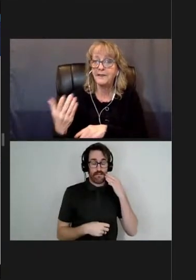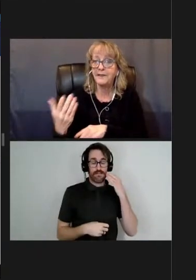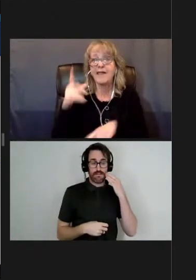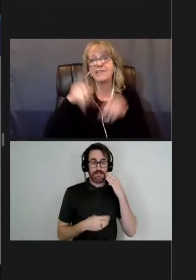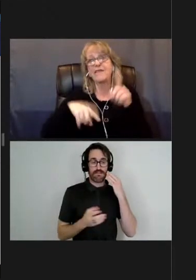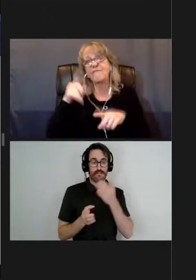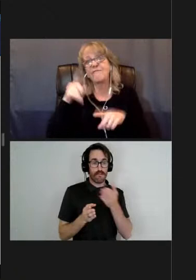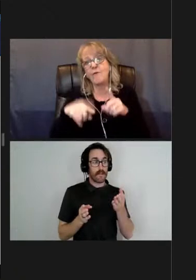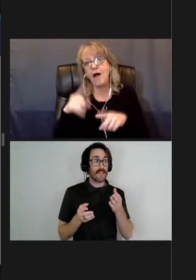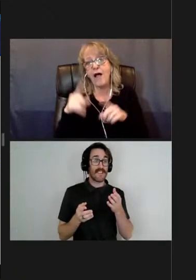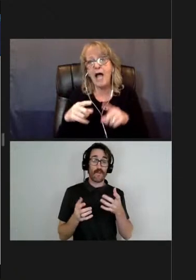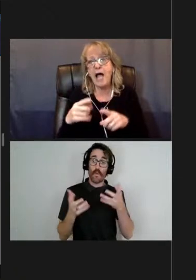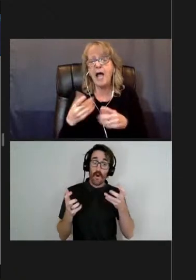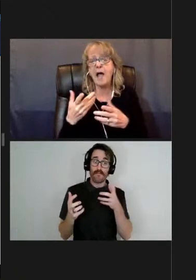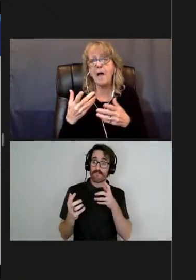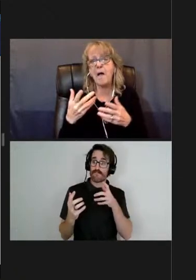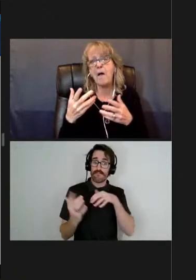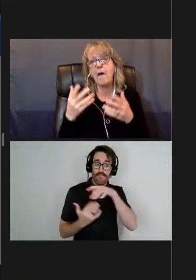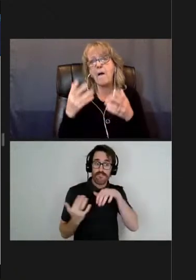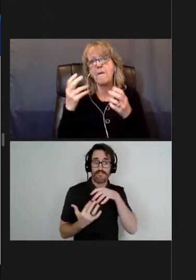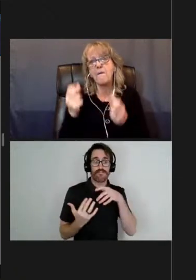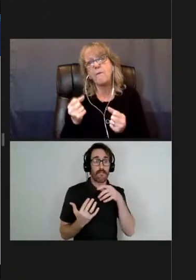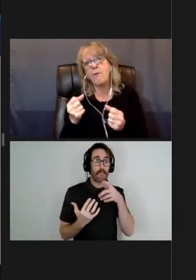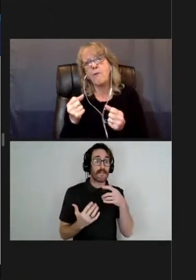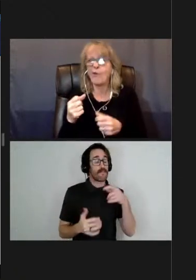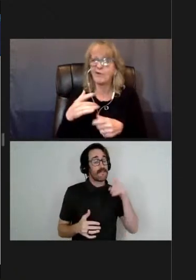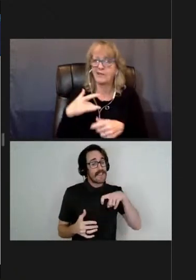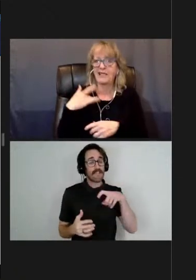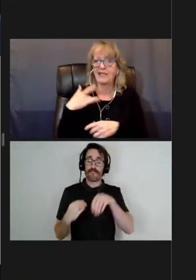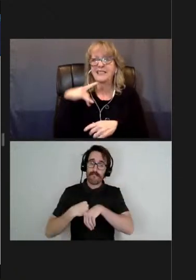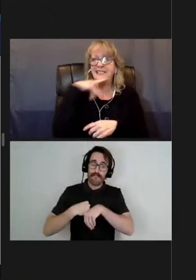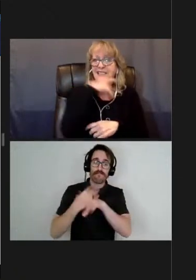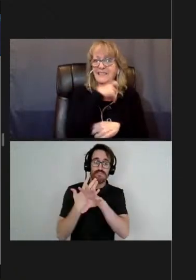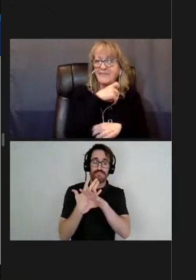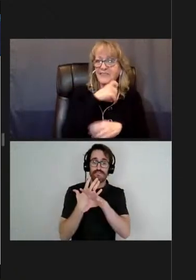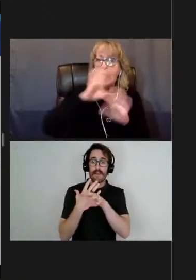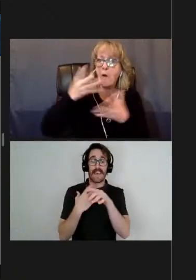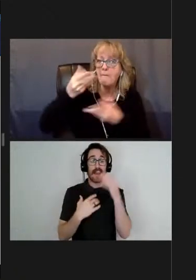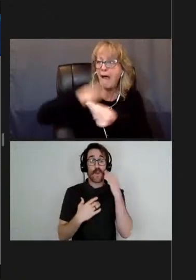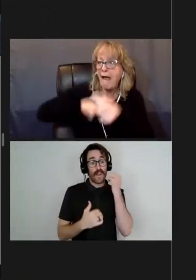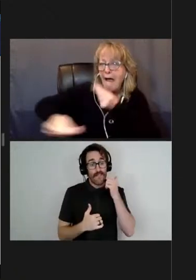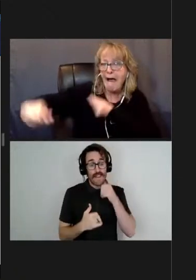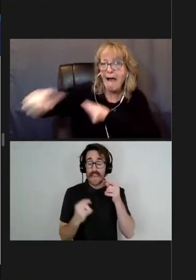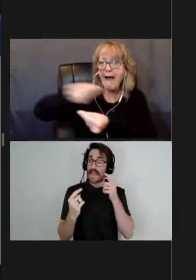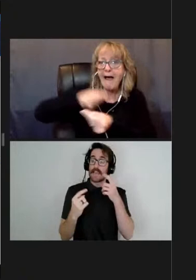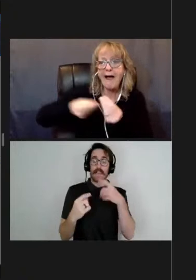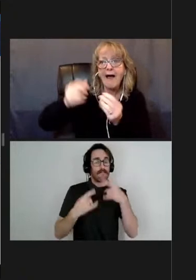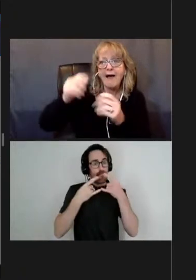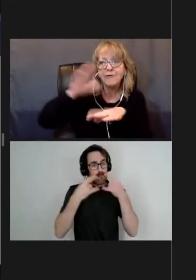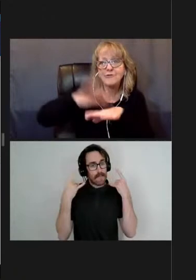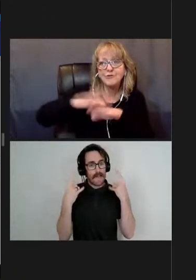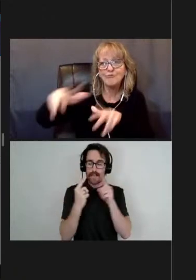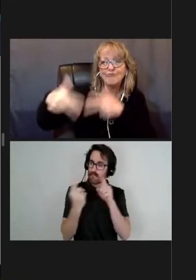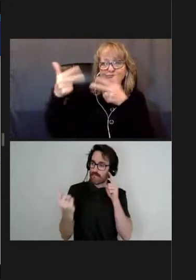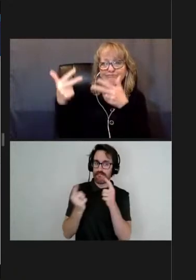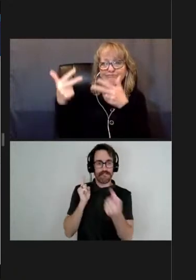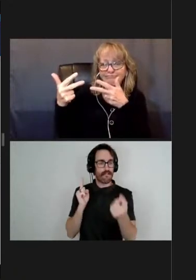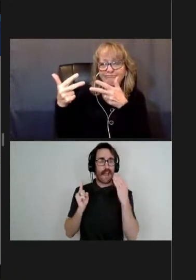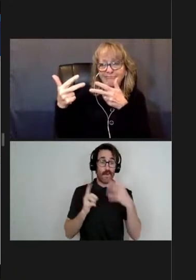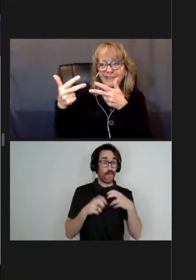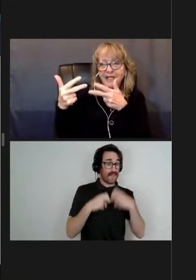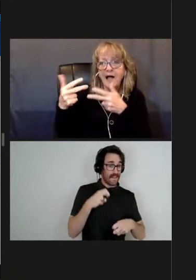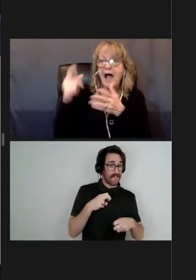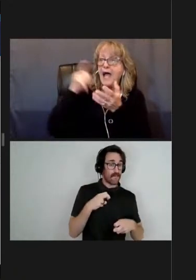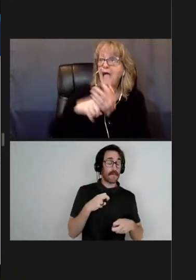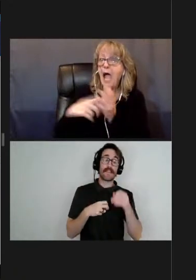to interact with people virtually, to wear a mask, to be distanced, and to reduce opportunities for